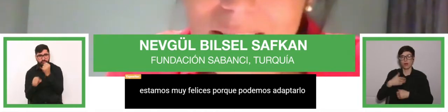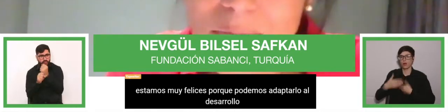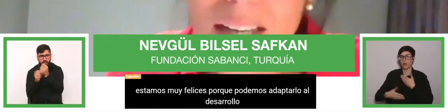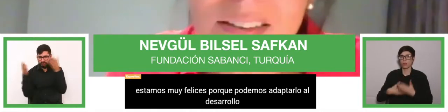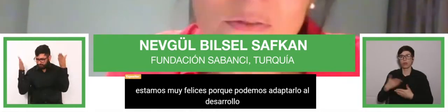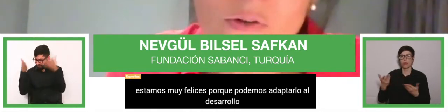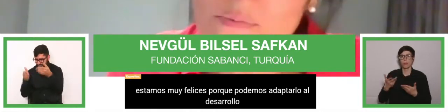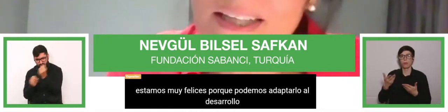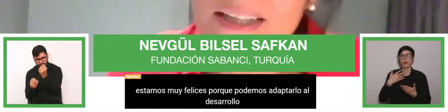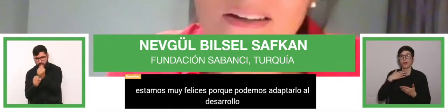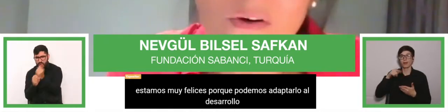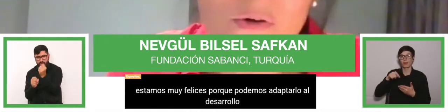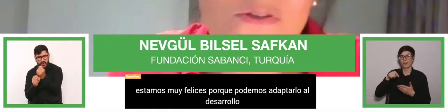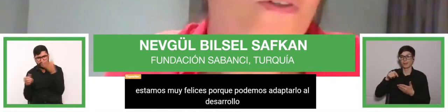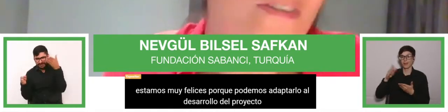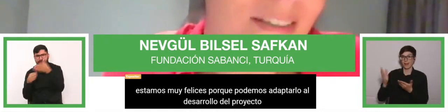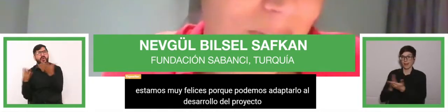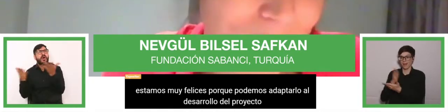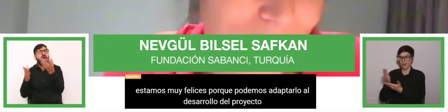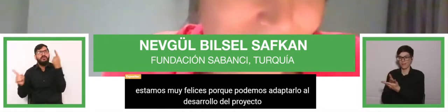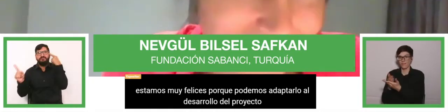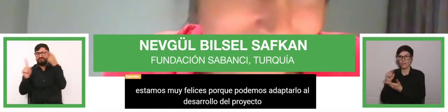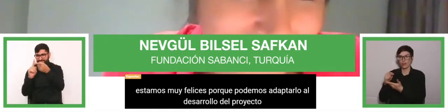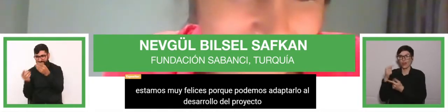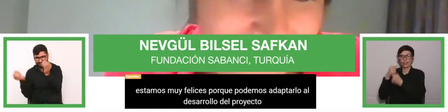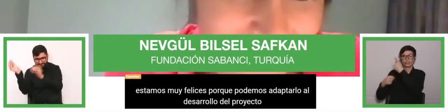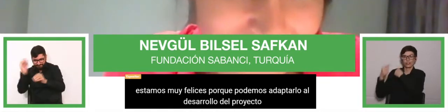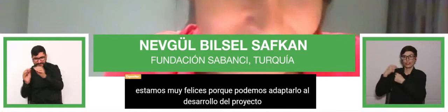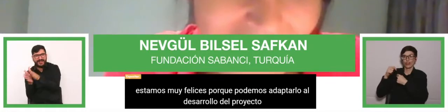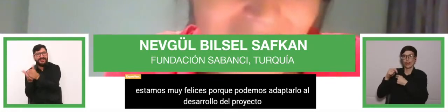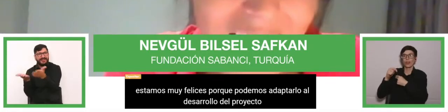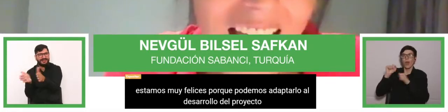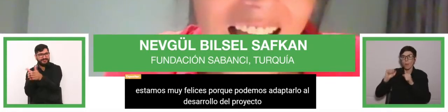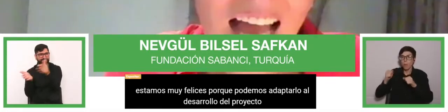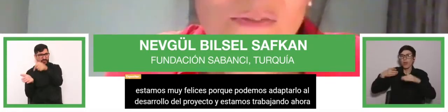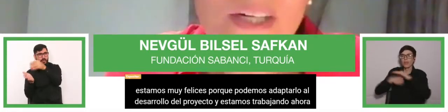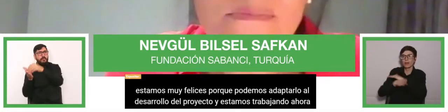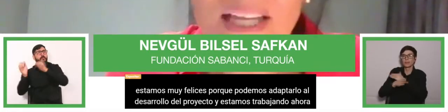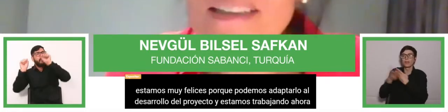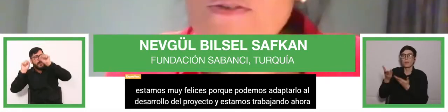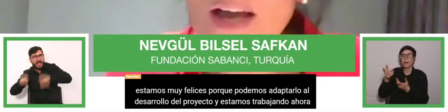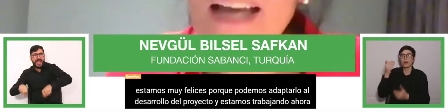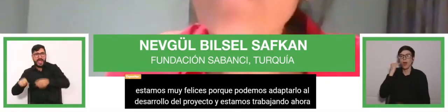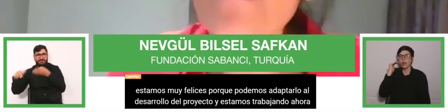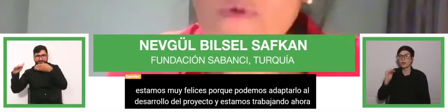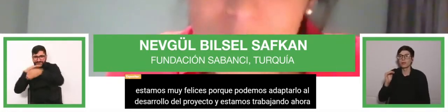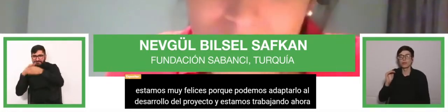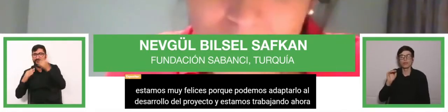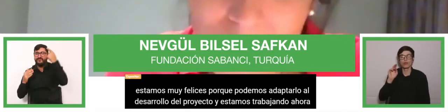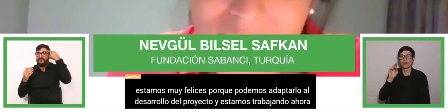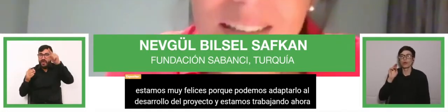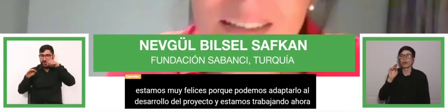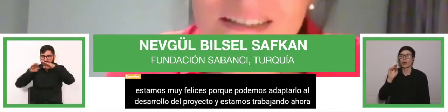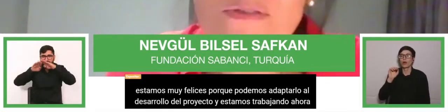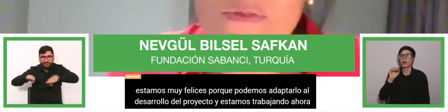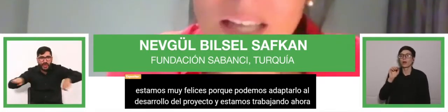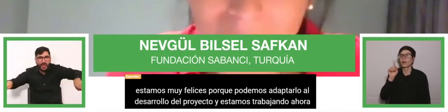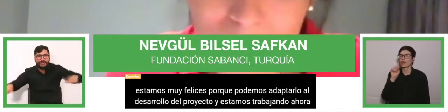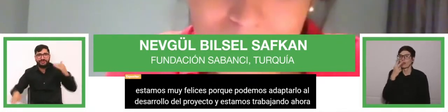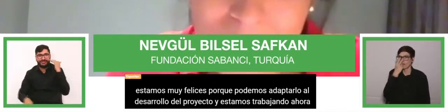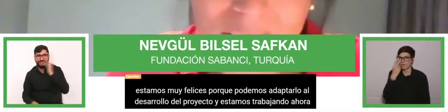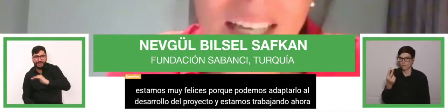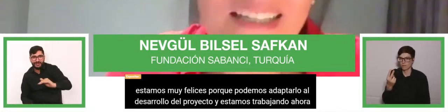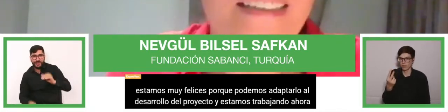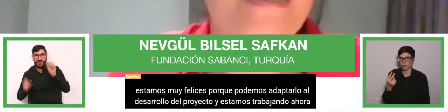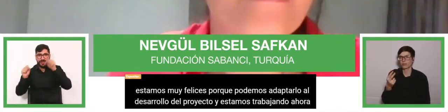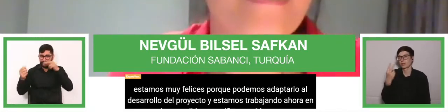children by developing audio descriptions. Mm. And we are planning to add more stories to the app.